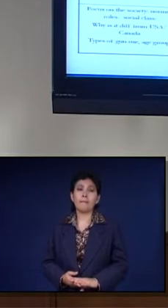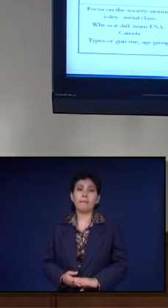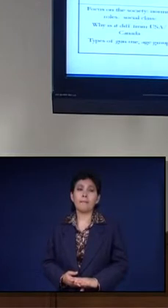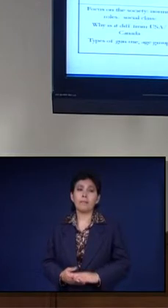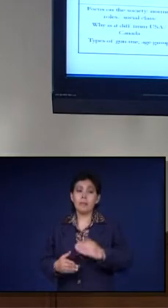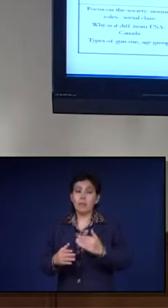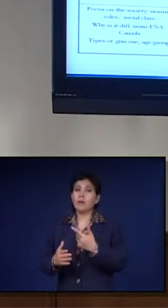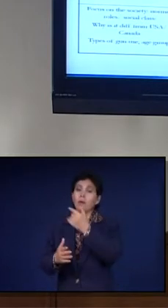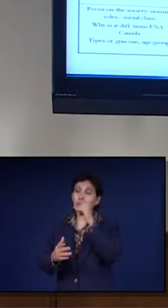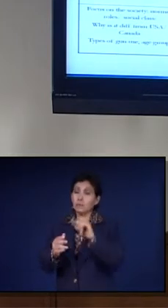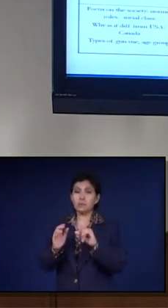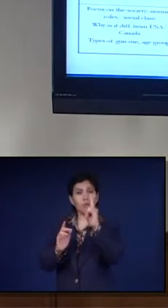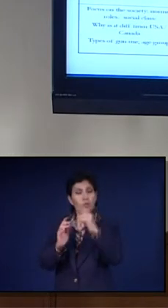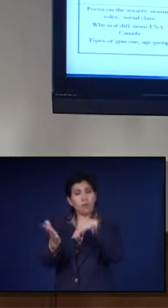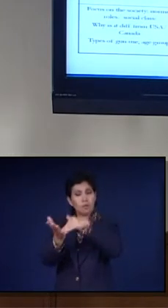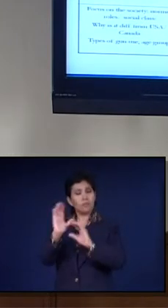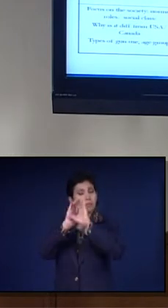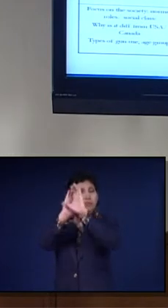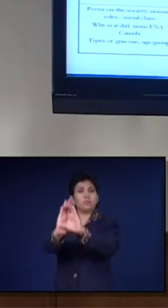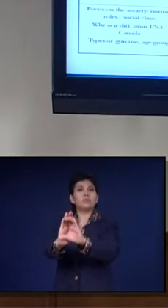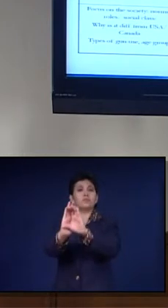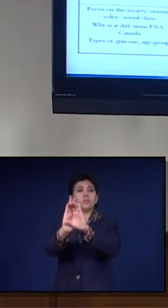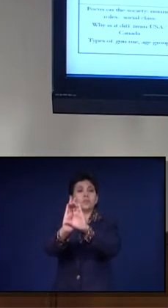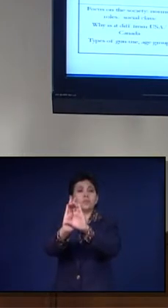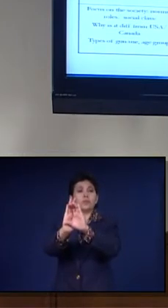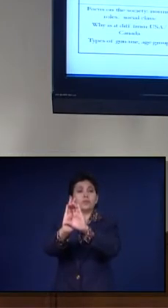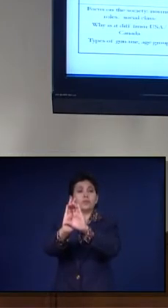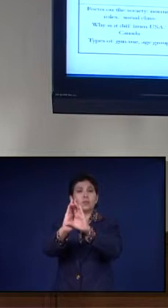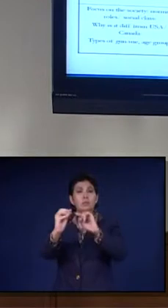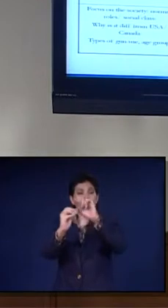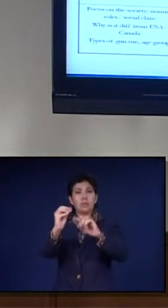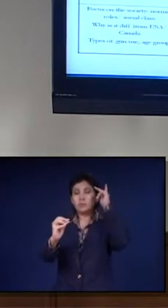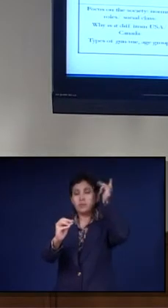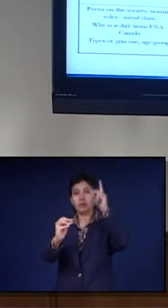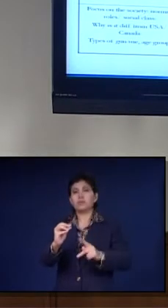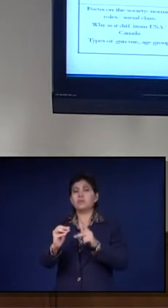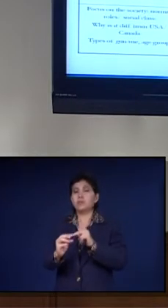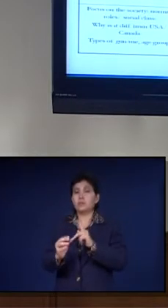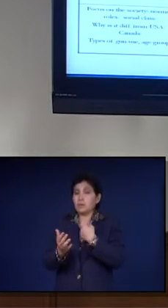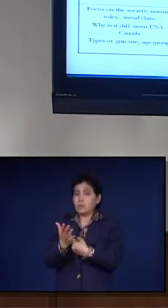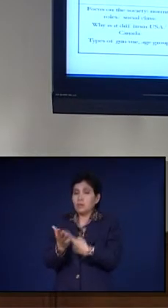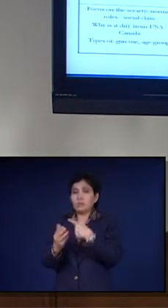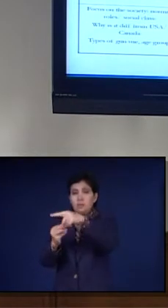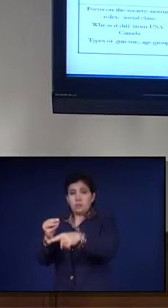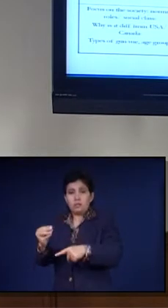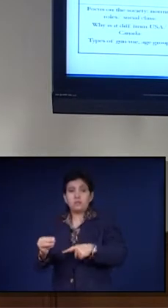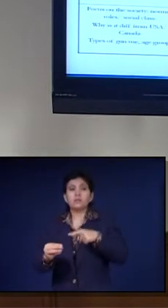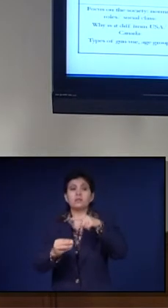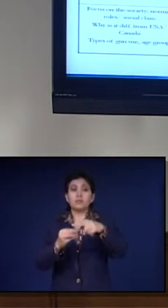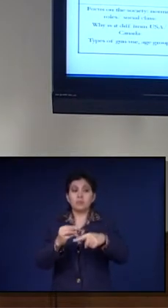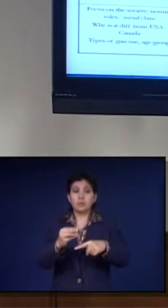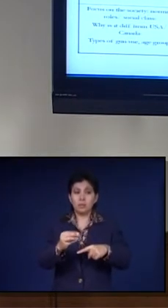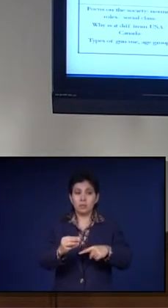Next one example is, this one is for sociology. Let's talk about there are gun crimes happening